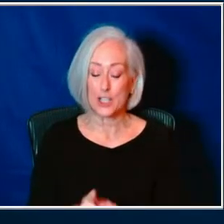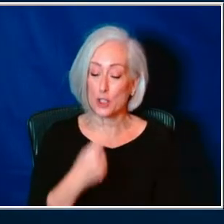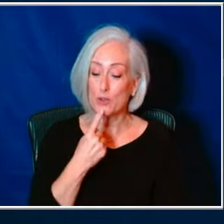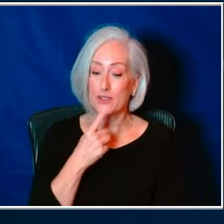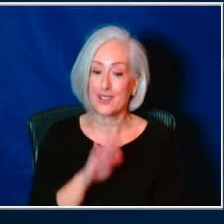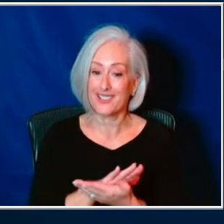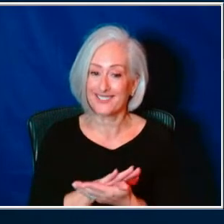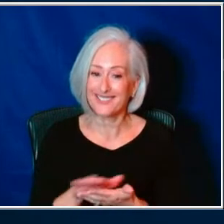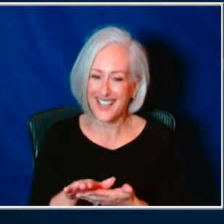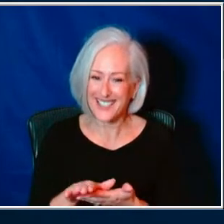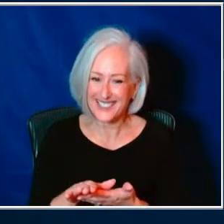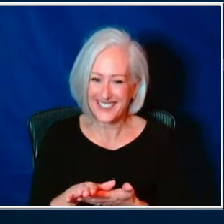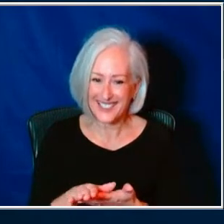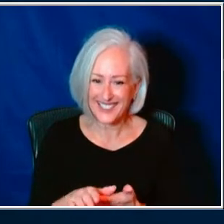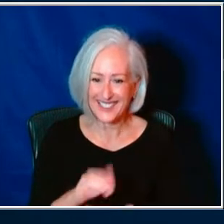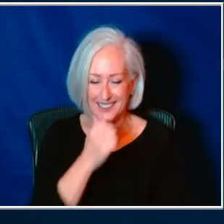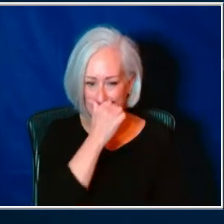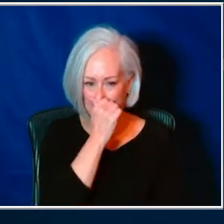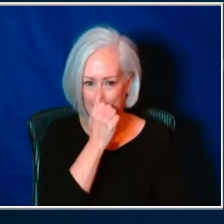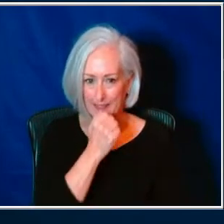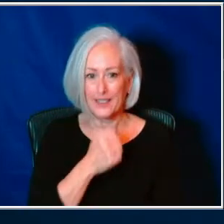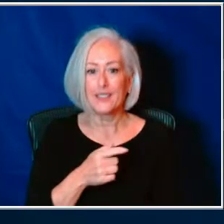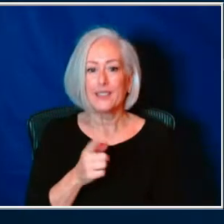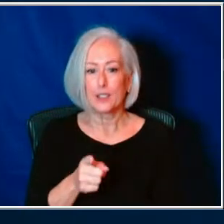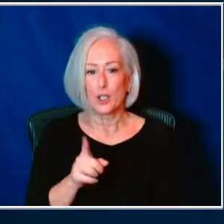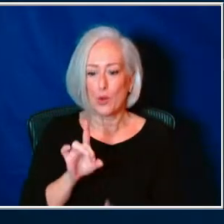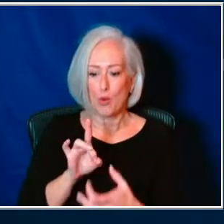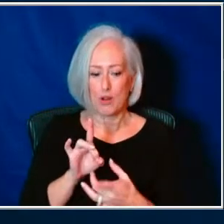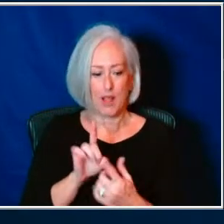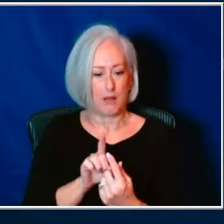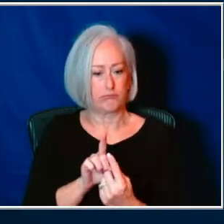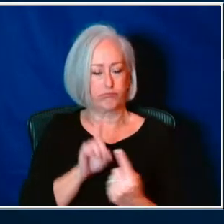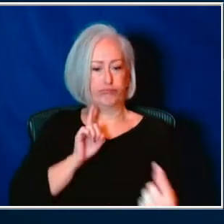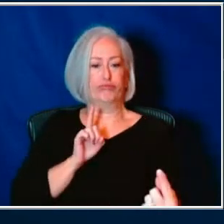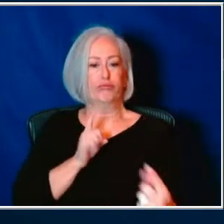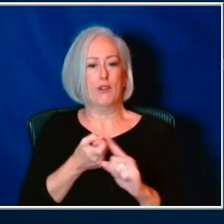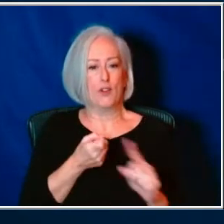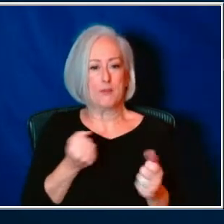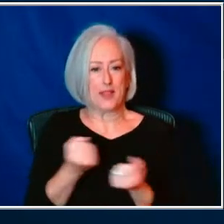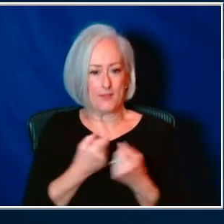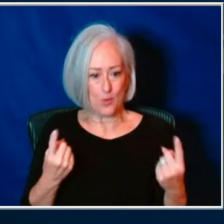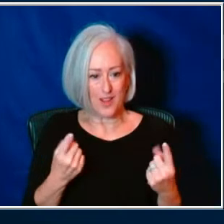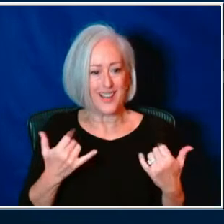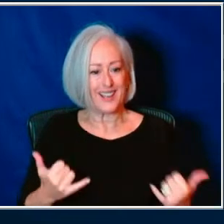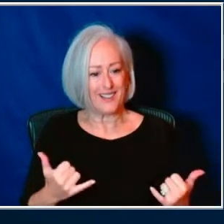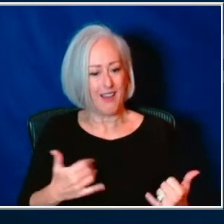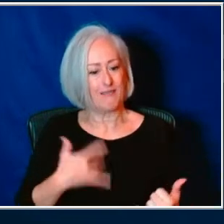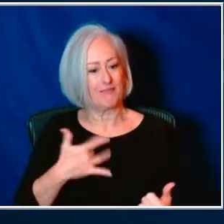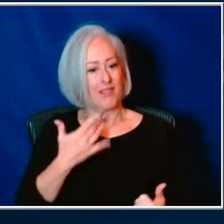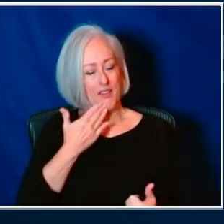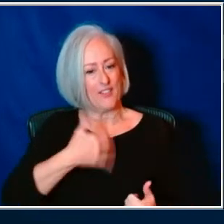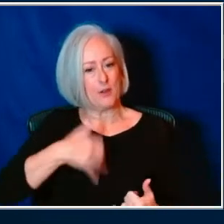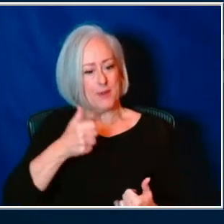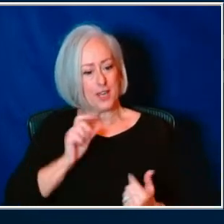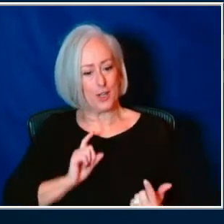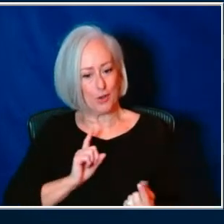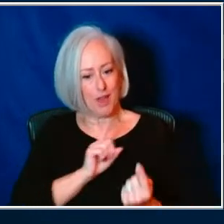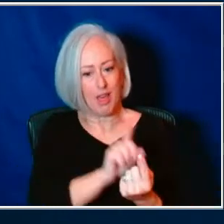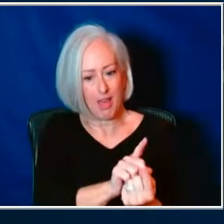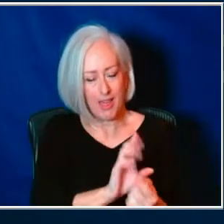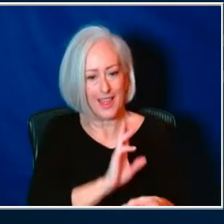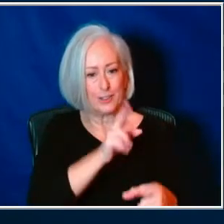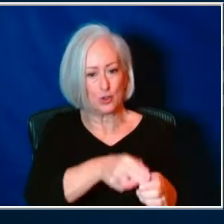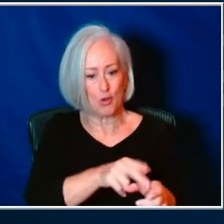at you got disconnected from everybody, and now you're able to reconnect in so many parts of life. And when you get that disconnection, it's